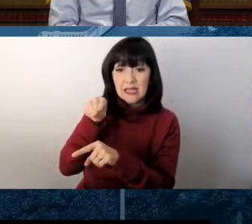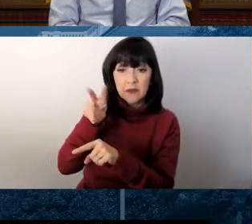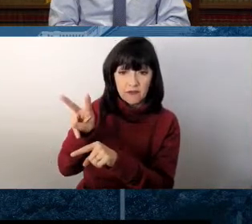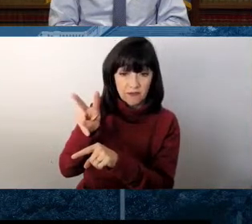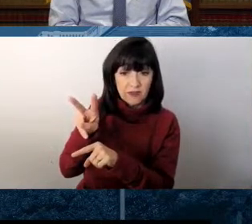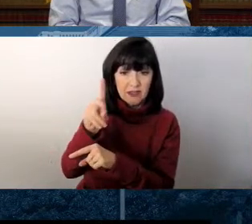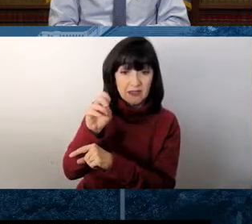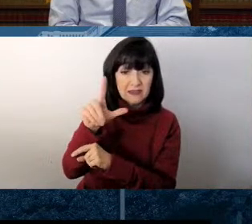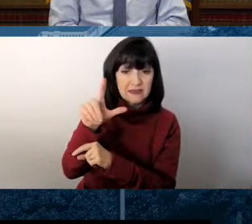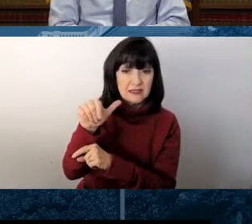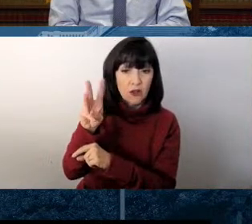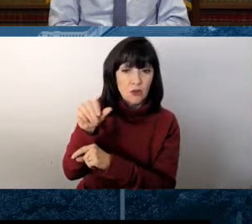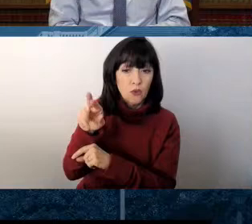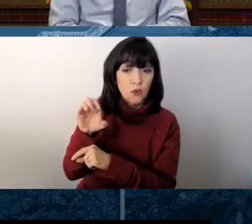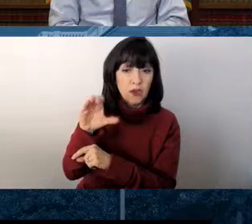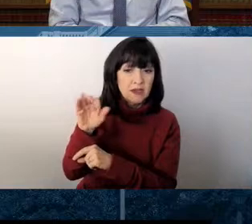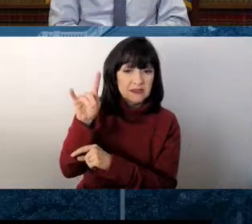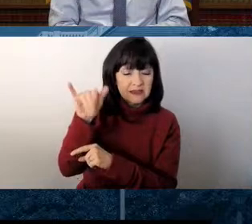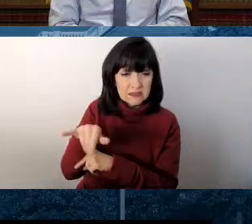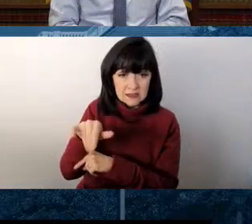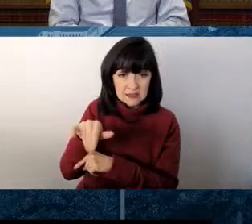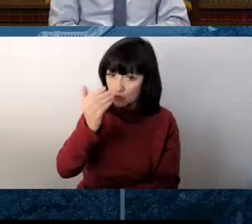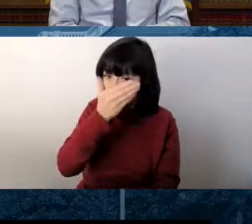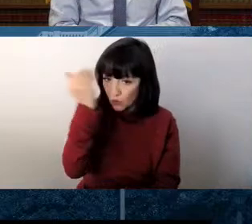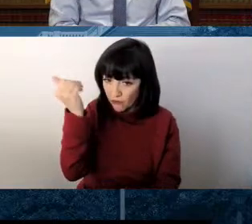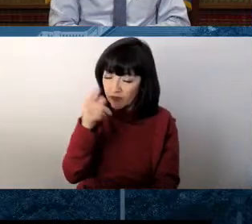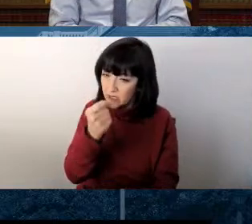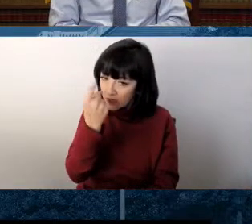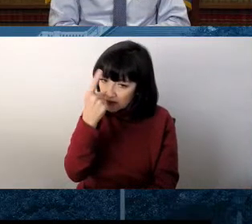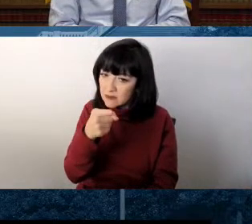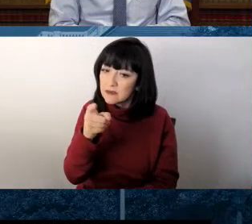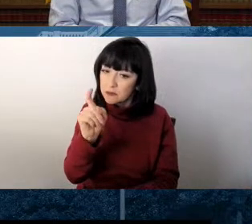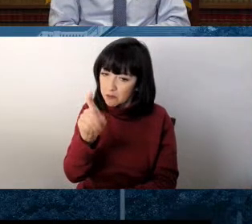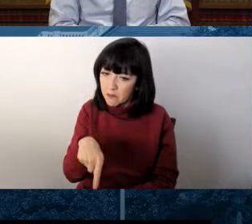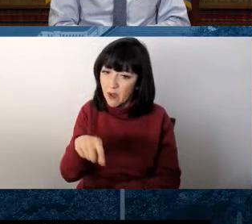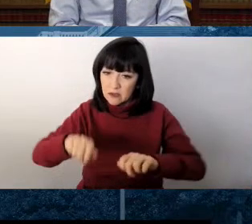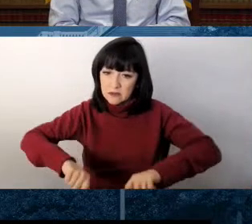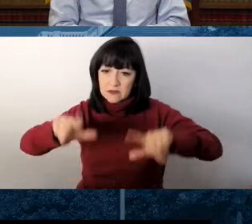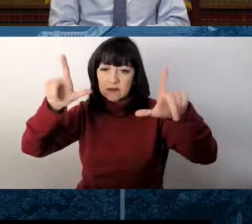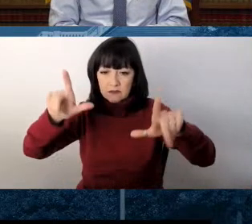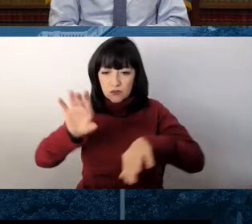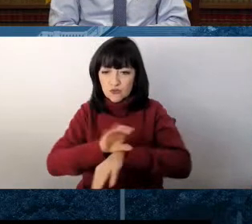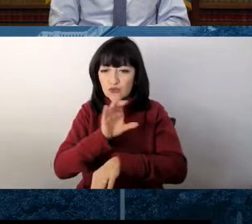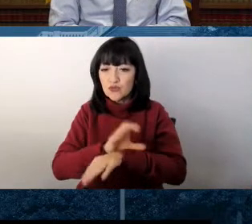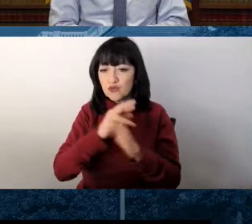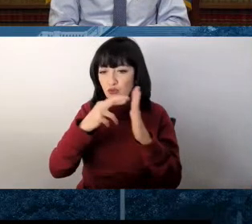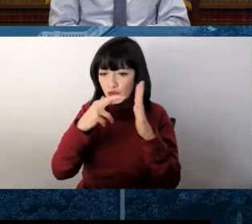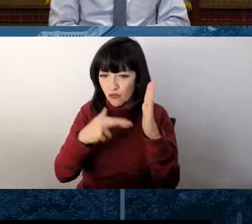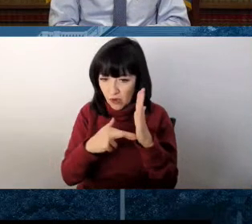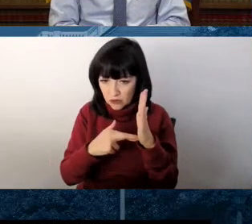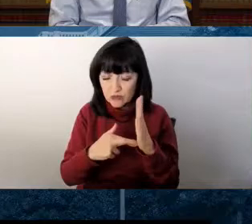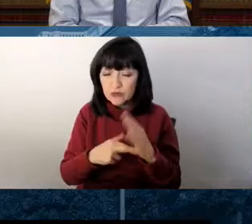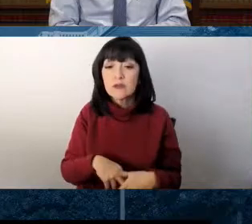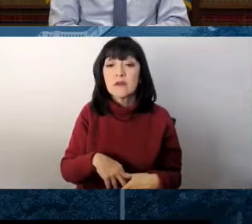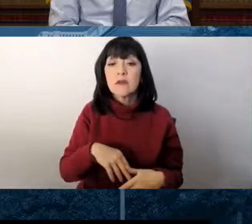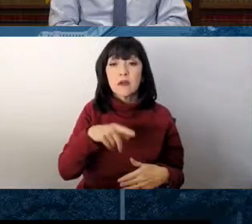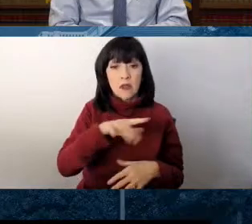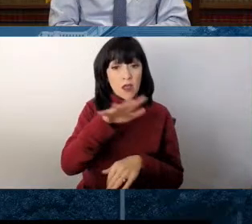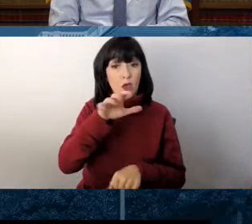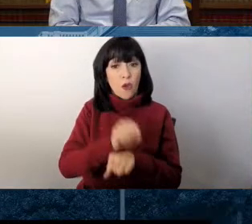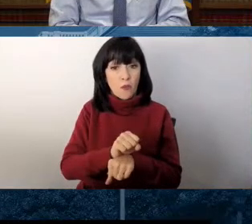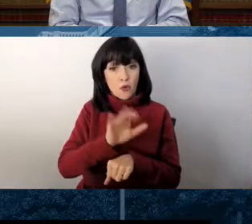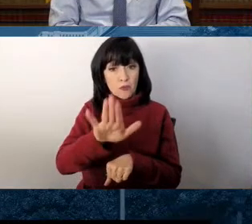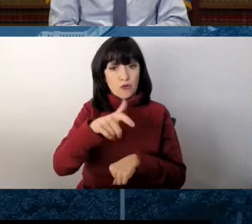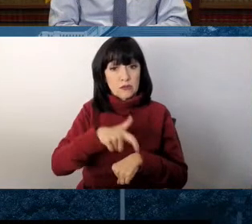remember to get your appointment first, and it's a drive-through event. It's open in the evenings,